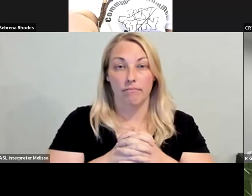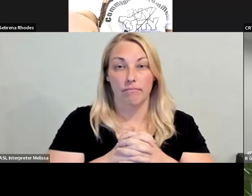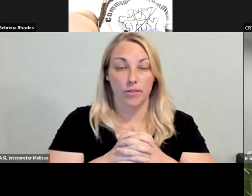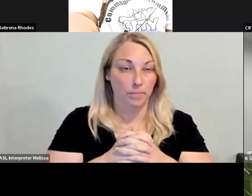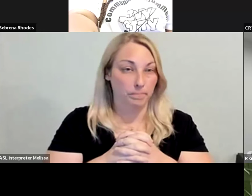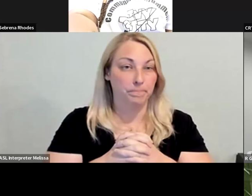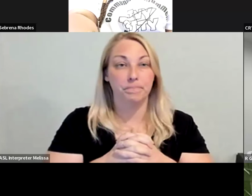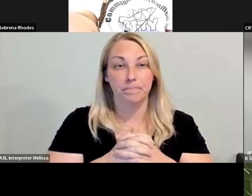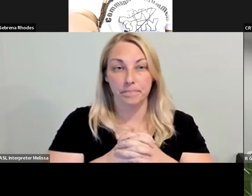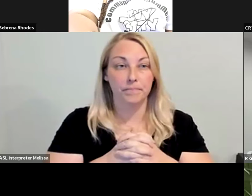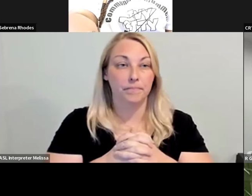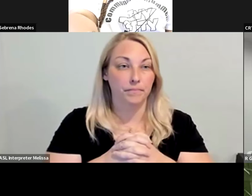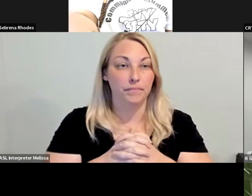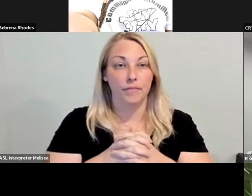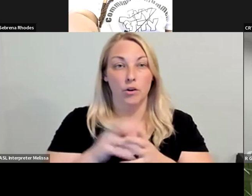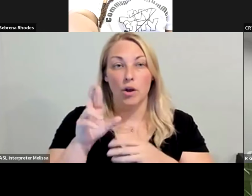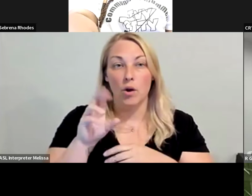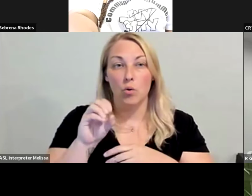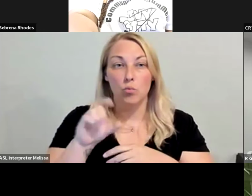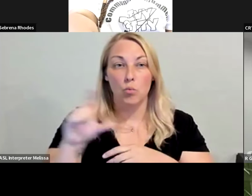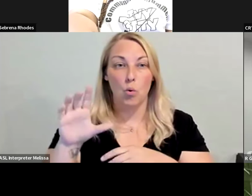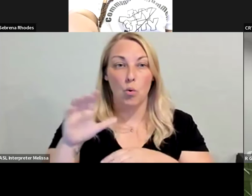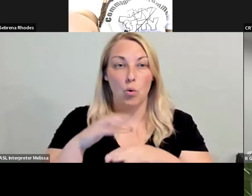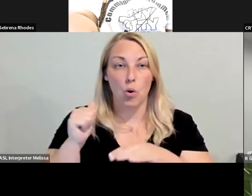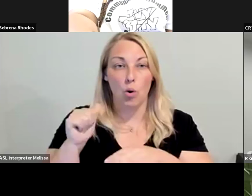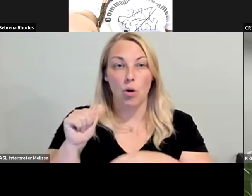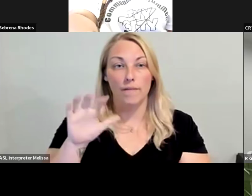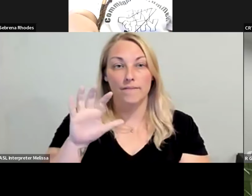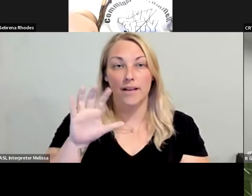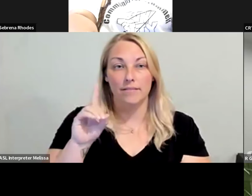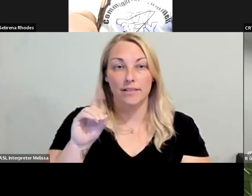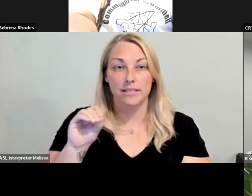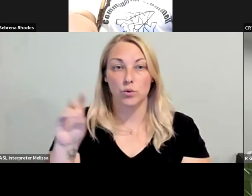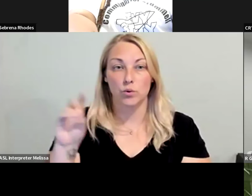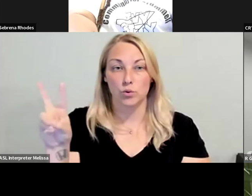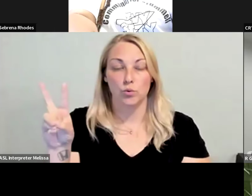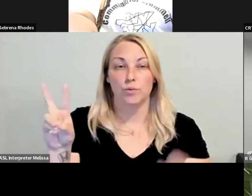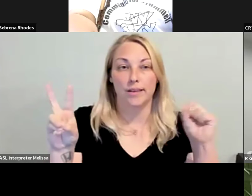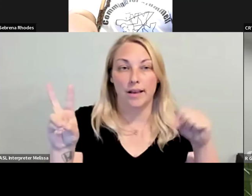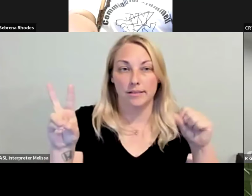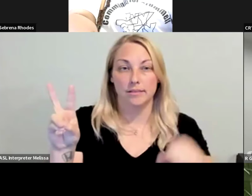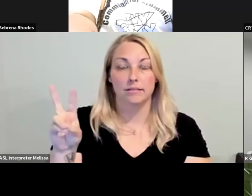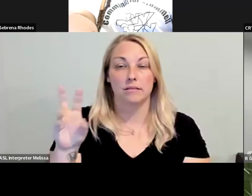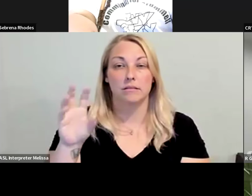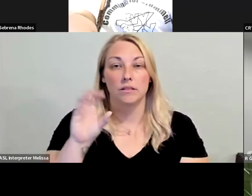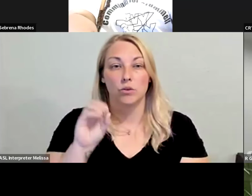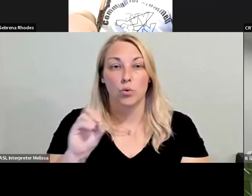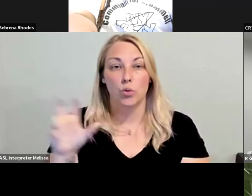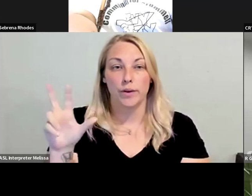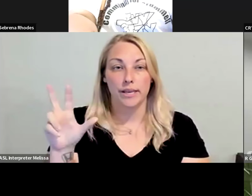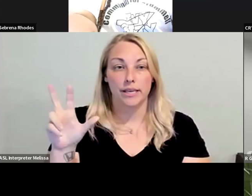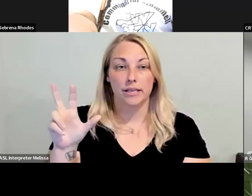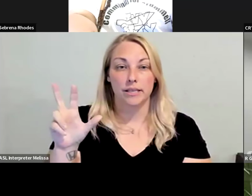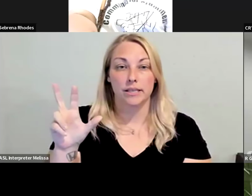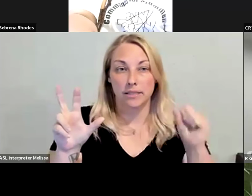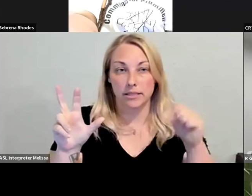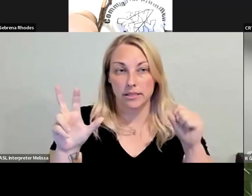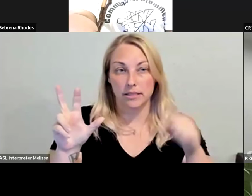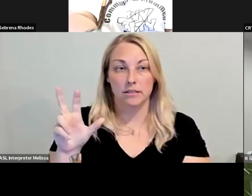Okay, we'll do roll call. 5D02, Yes. 5D03,